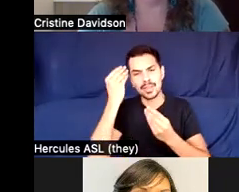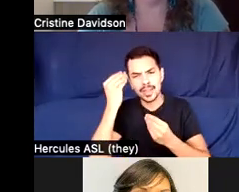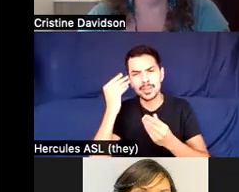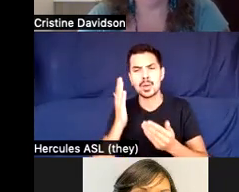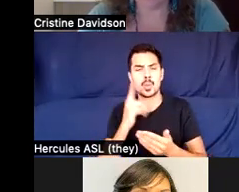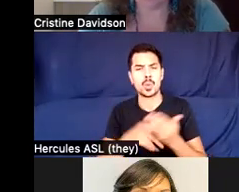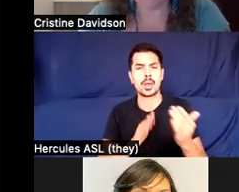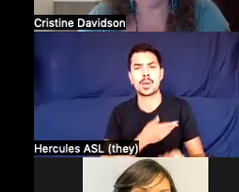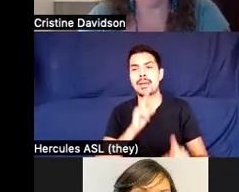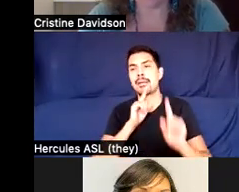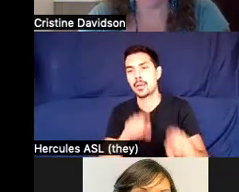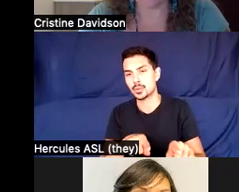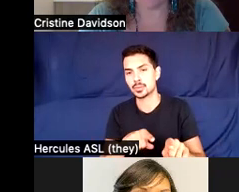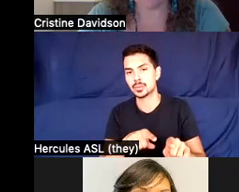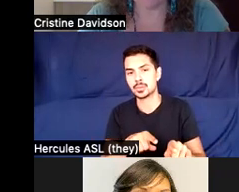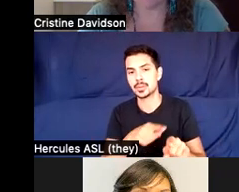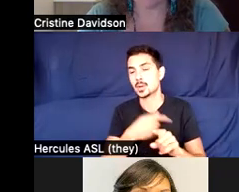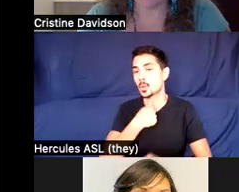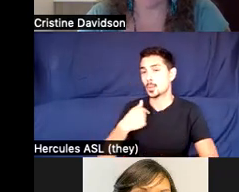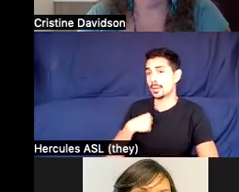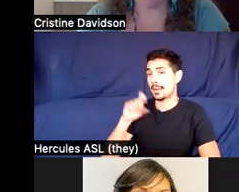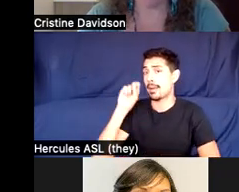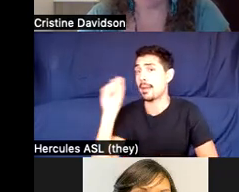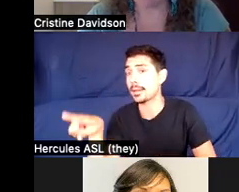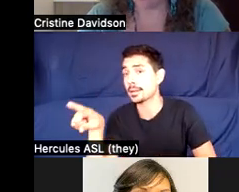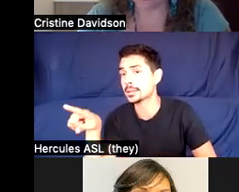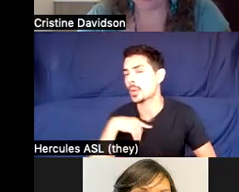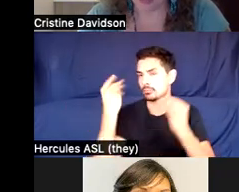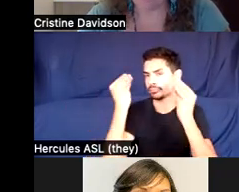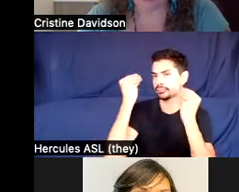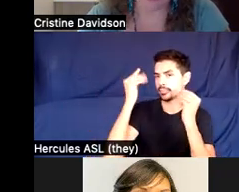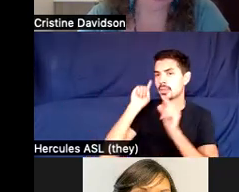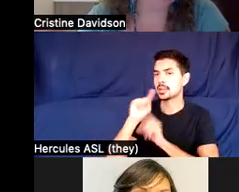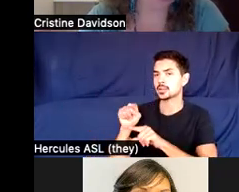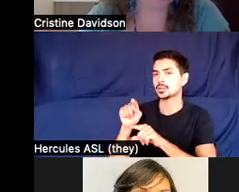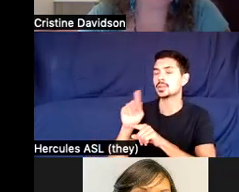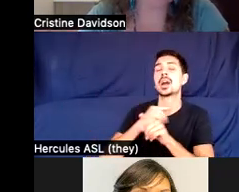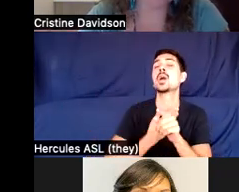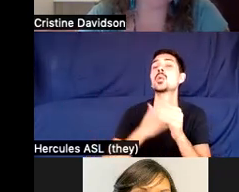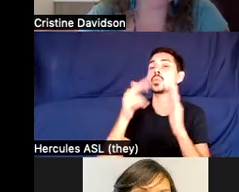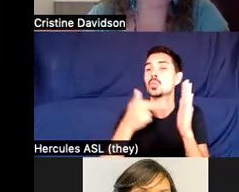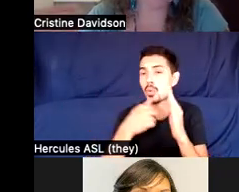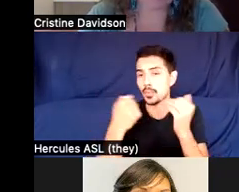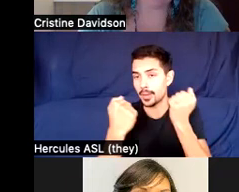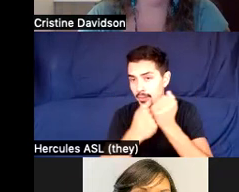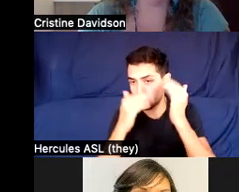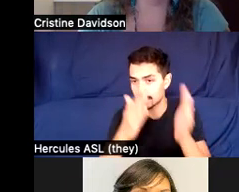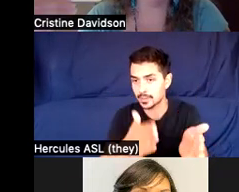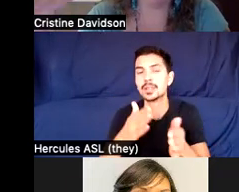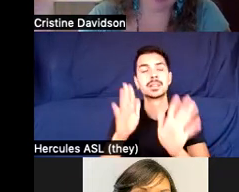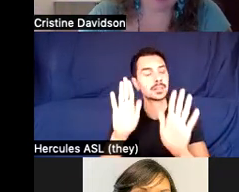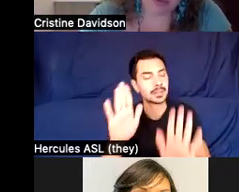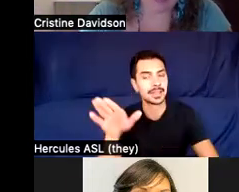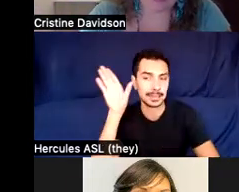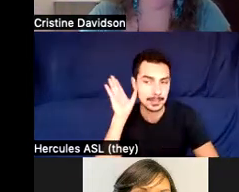When we're asking somebody else a question. And so our role as an advocate is really to listen and